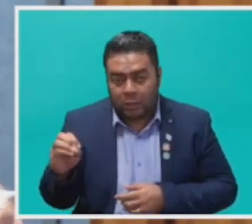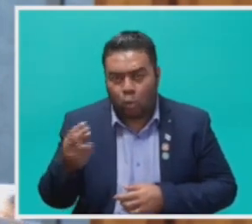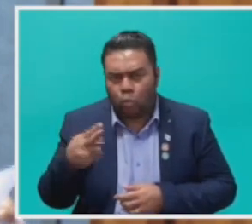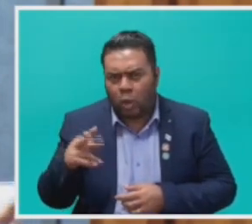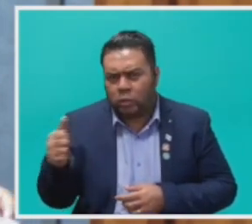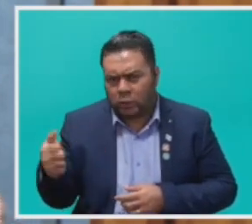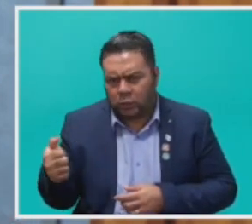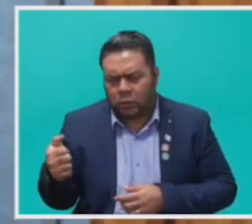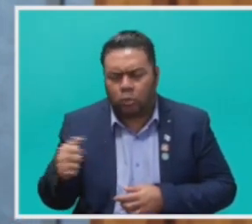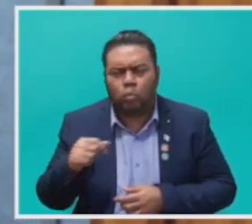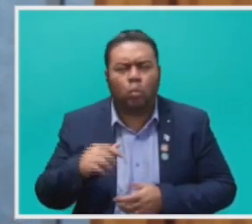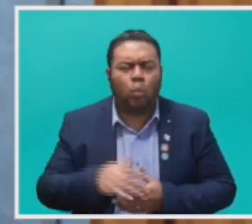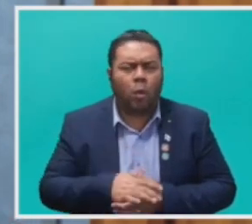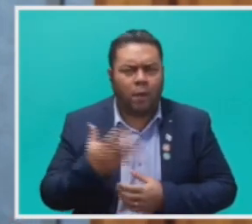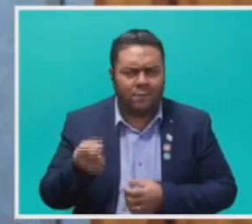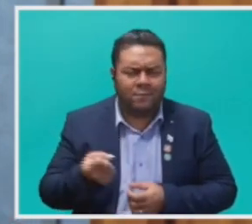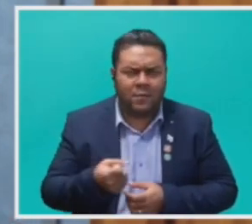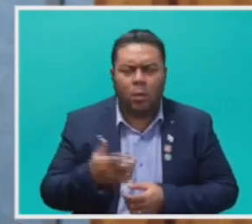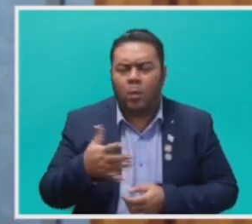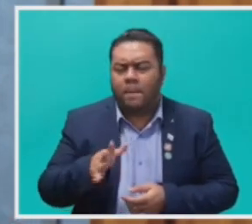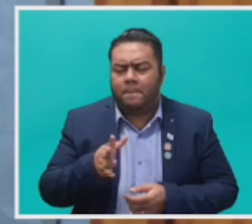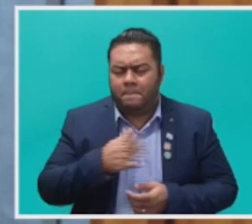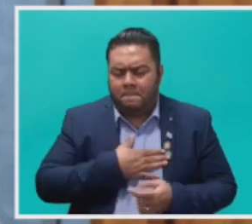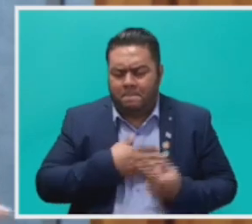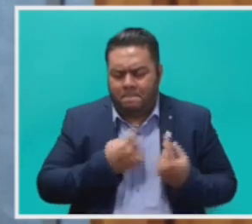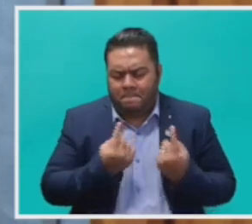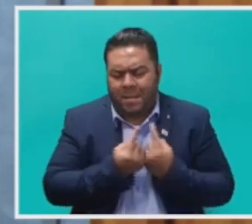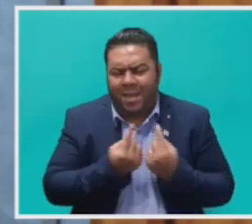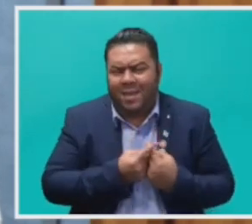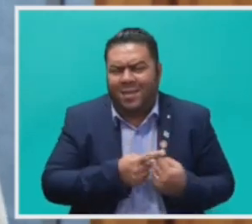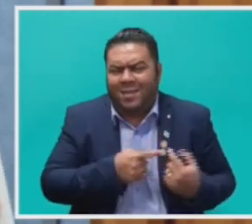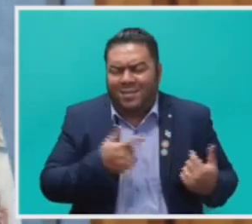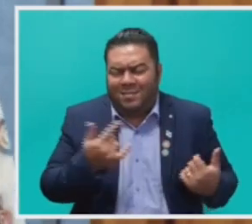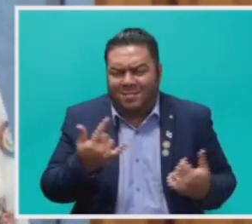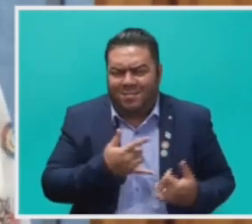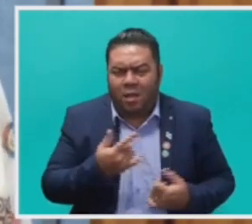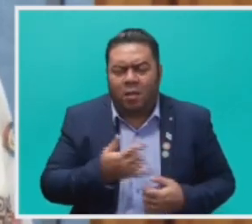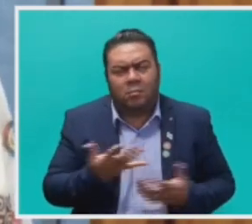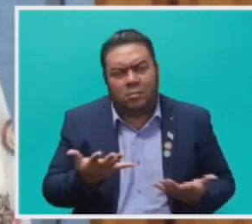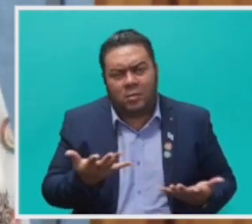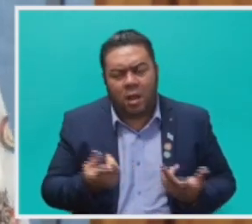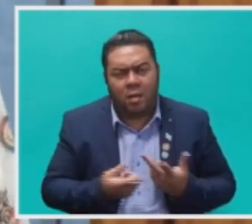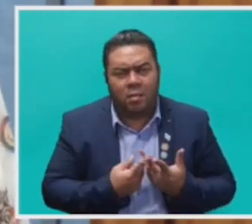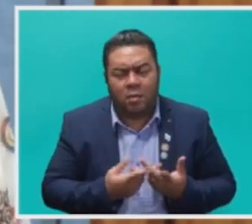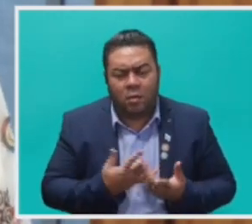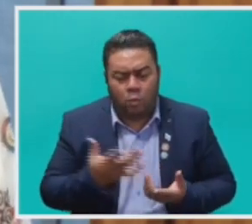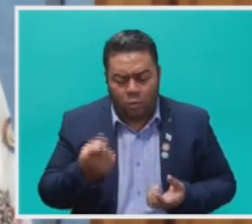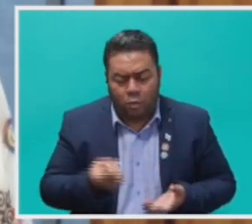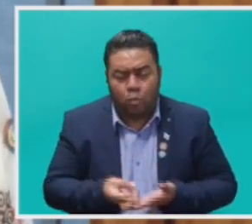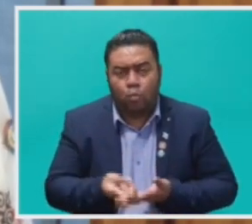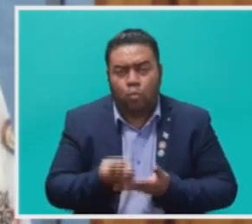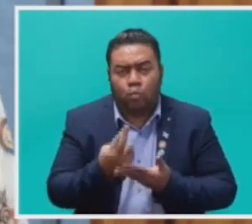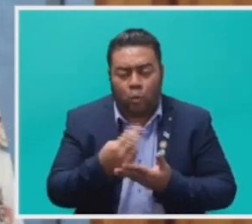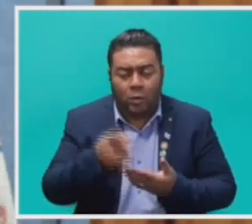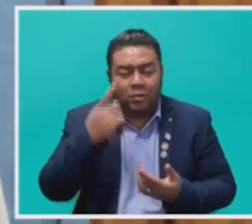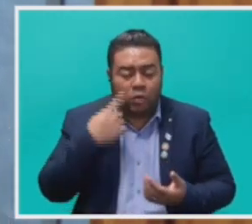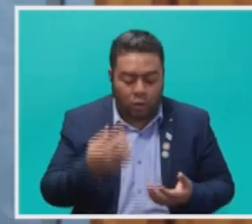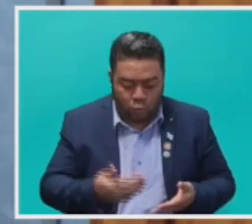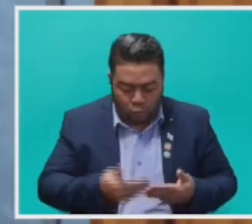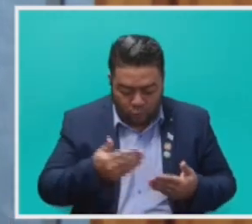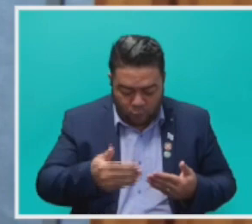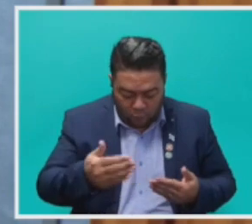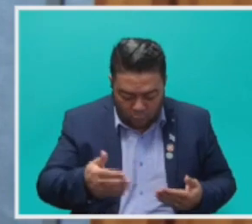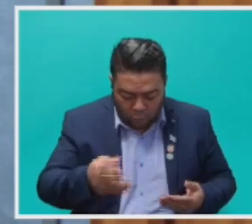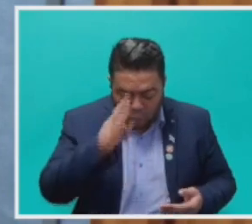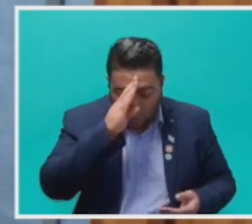But other events have also caused pain and misery to many. Each time we recovered and tried to move forward with the